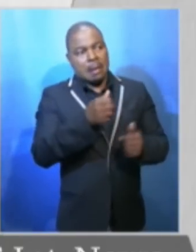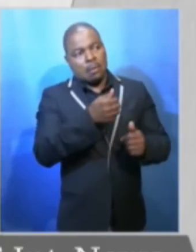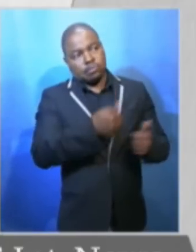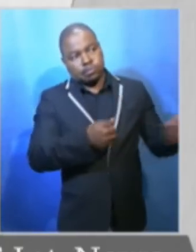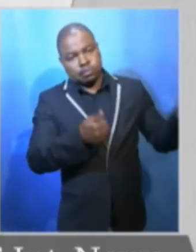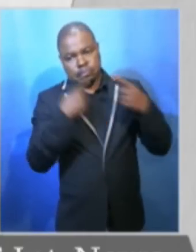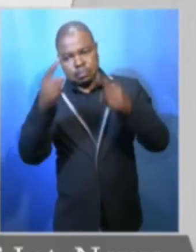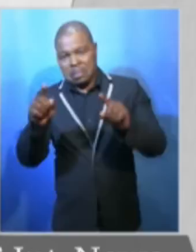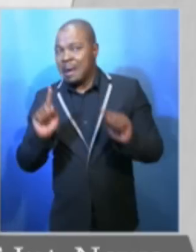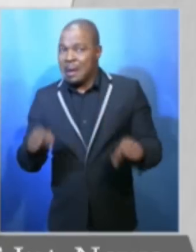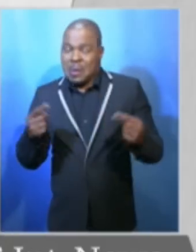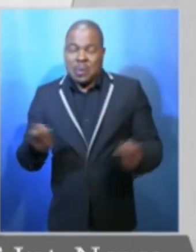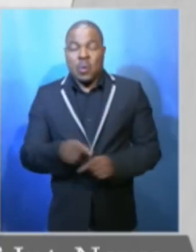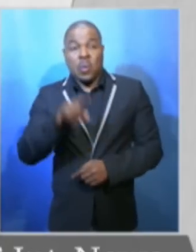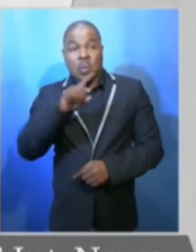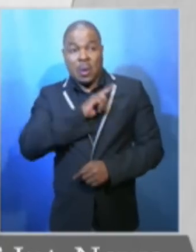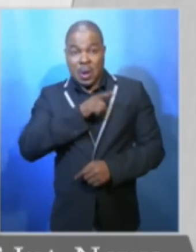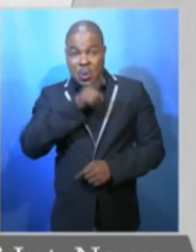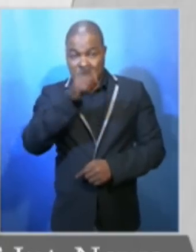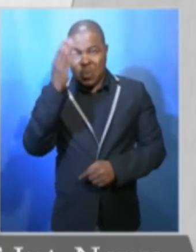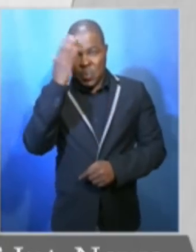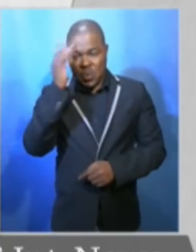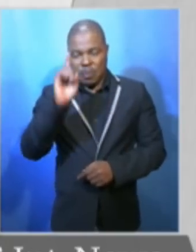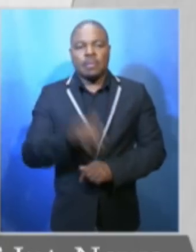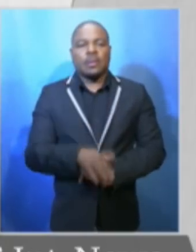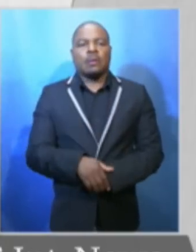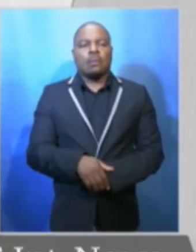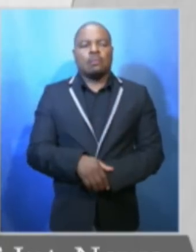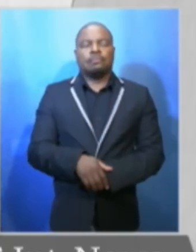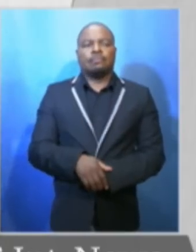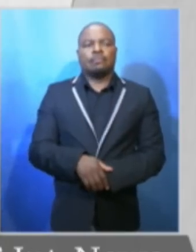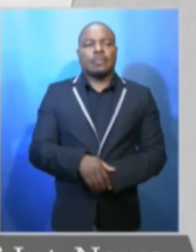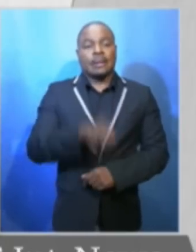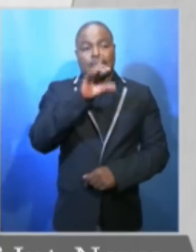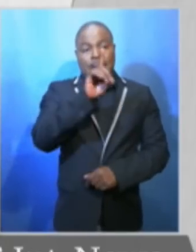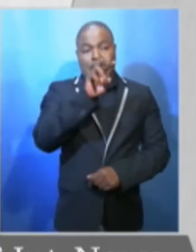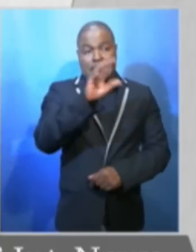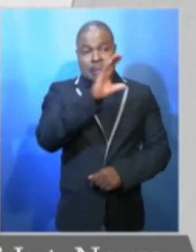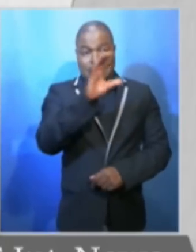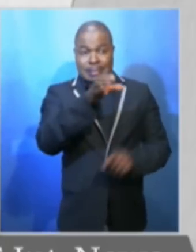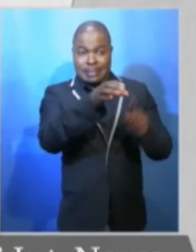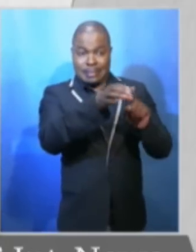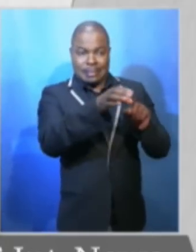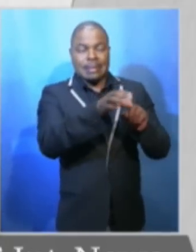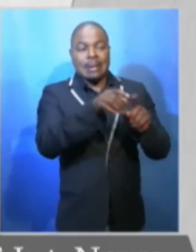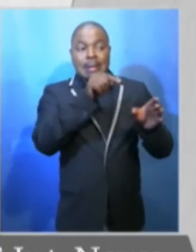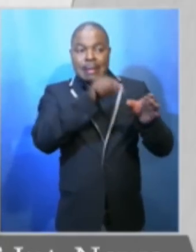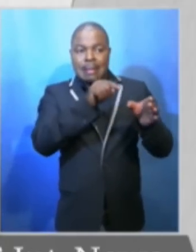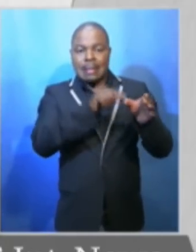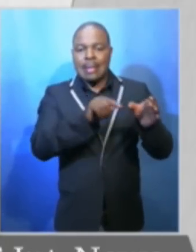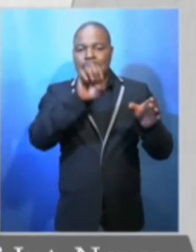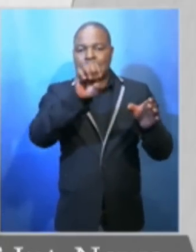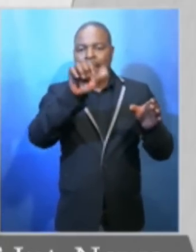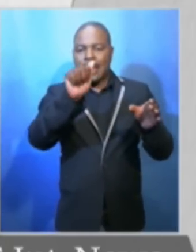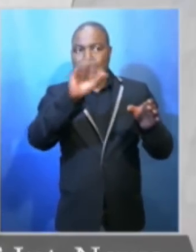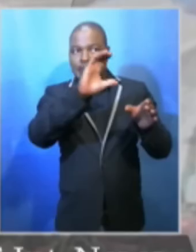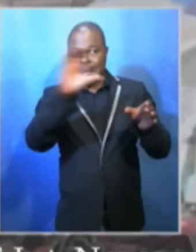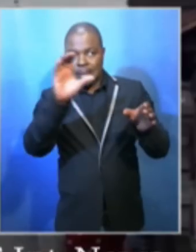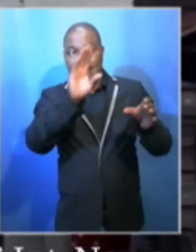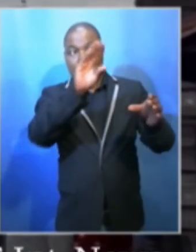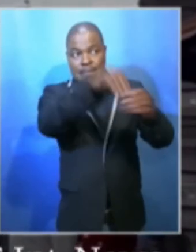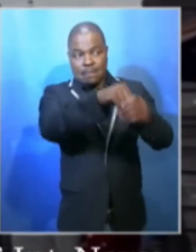tseba hore le ha naha ya ena ya DRC e le karolo ya EAC ba ile ba nka qeto